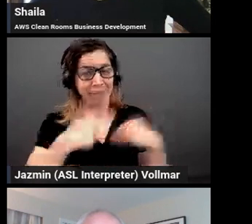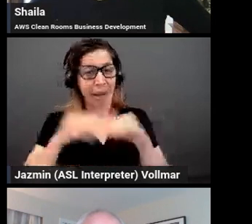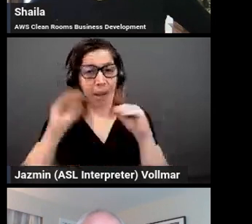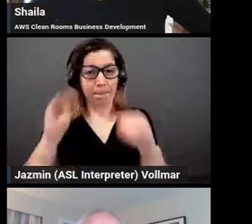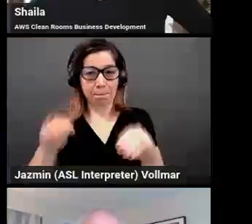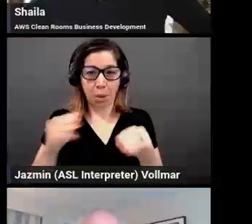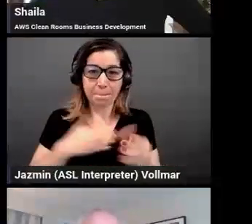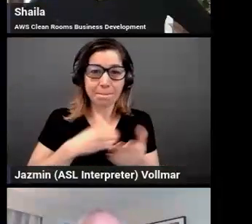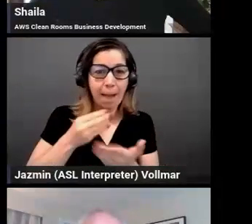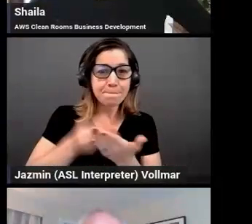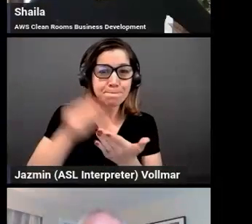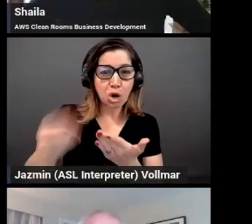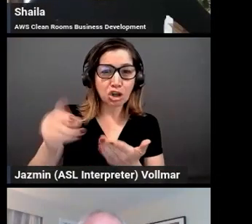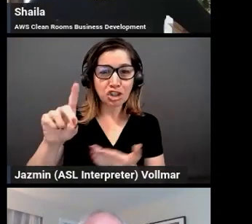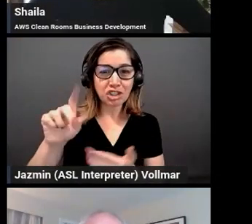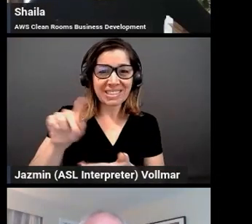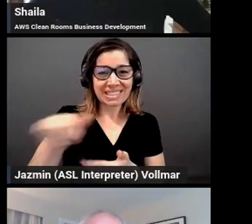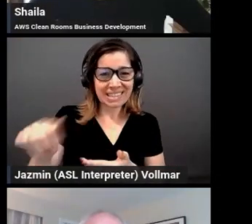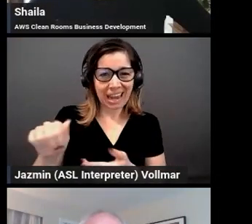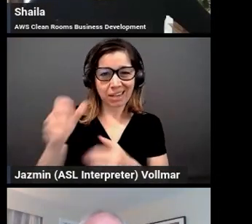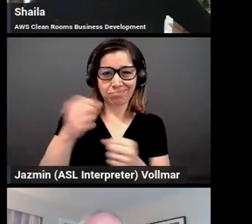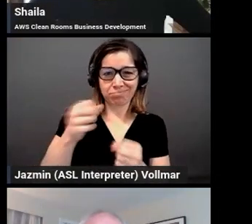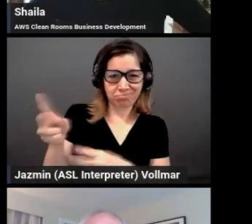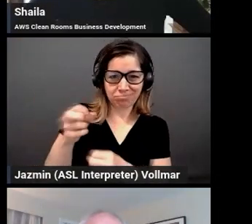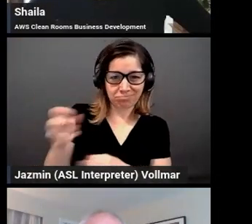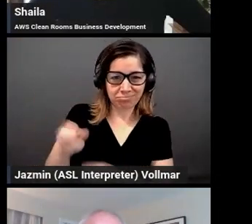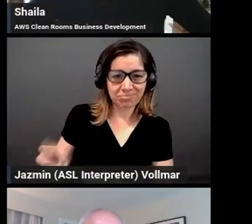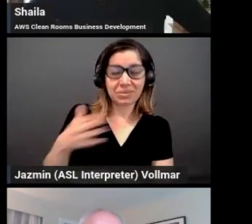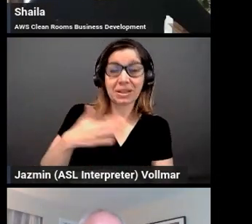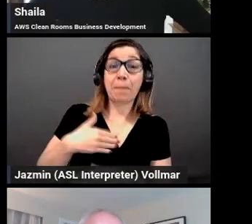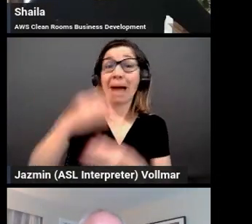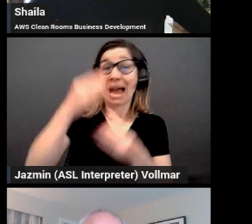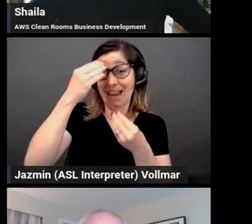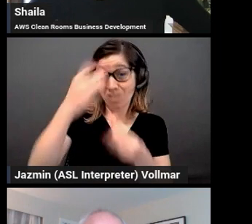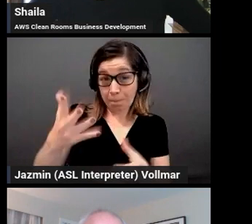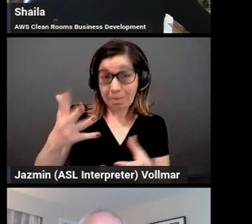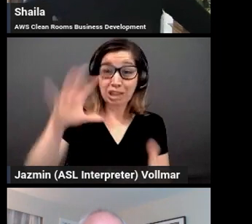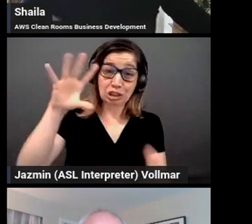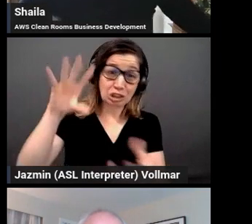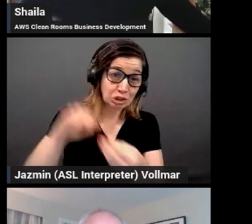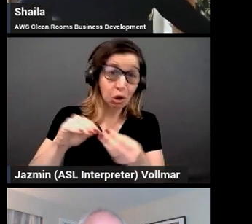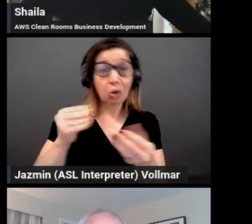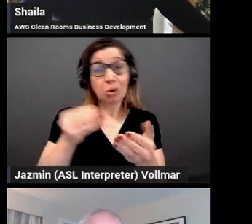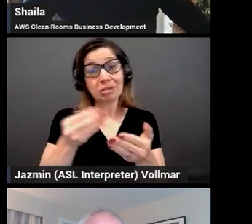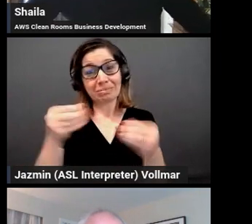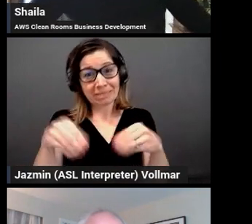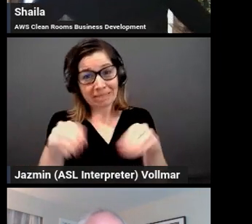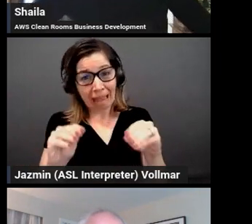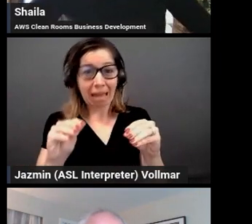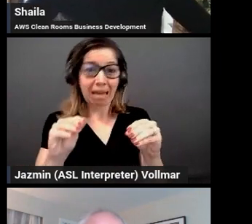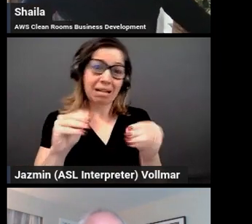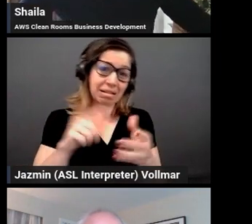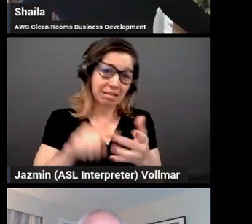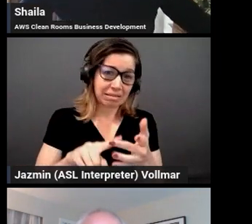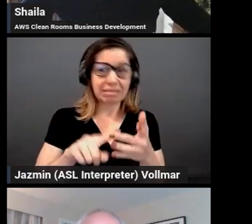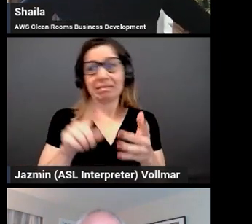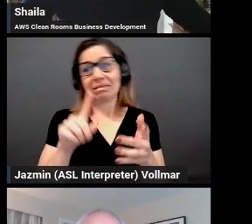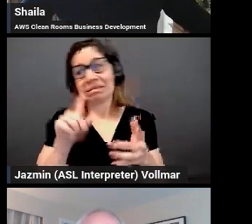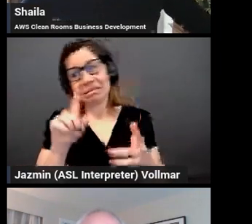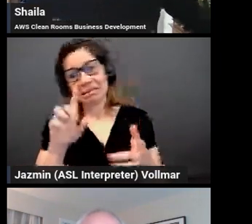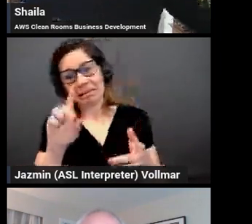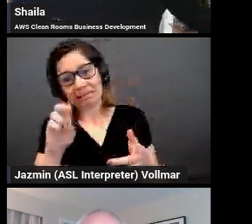This has some of my purchase information, total sales, again, a hash device ID and a hash email. There is